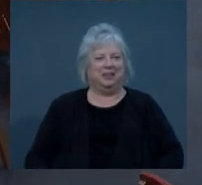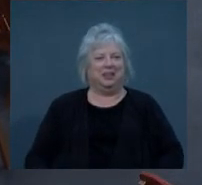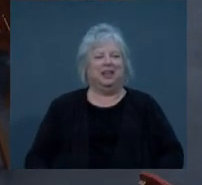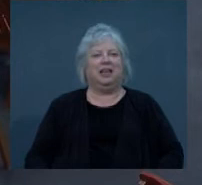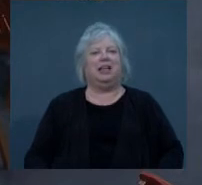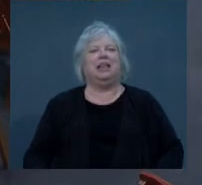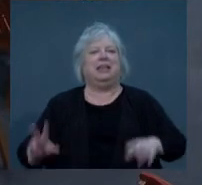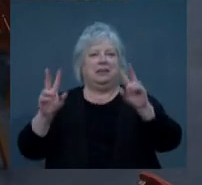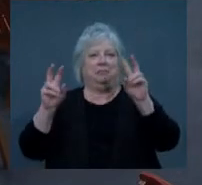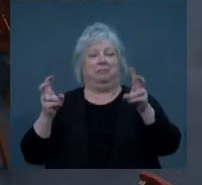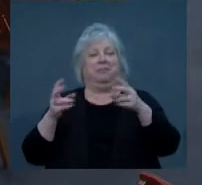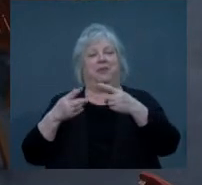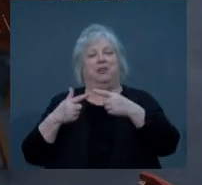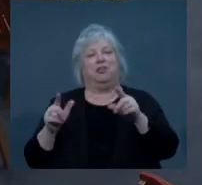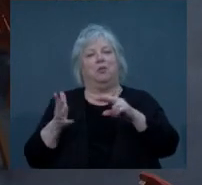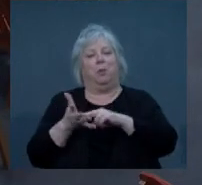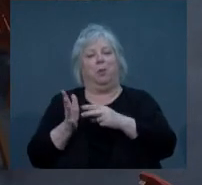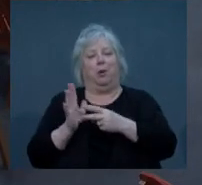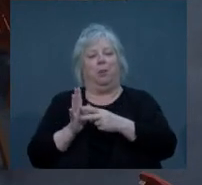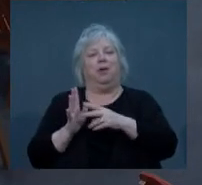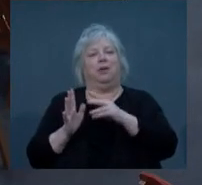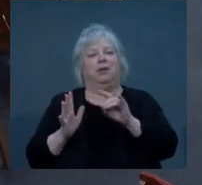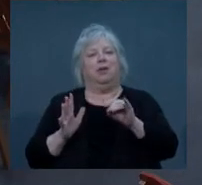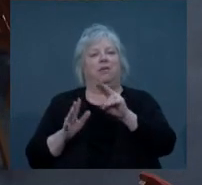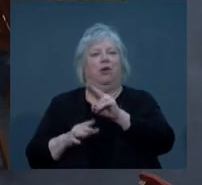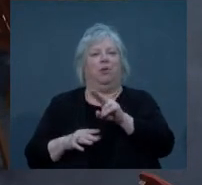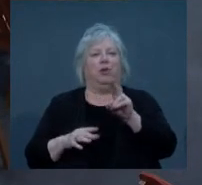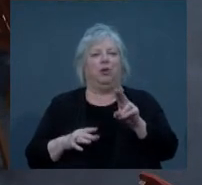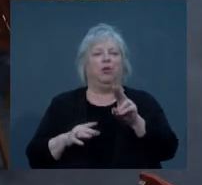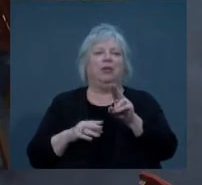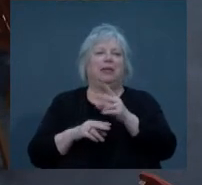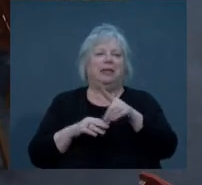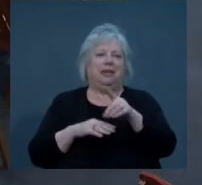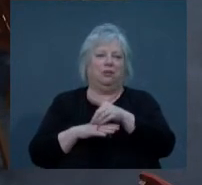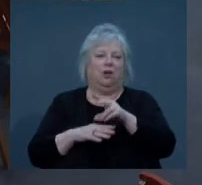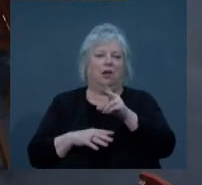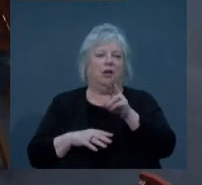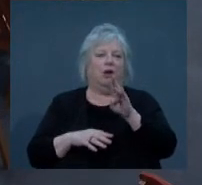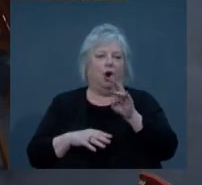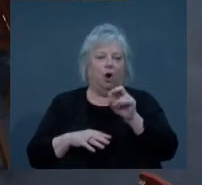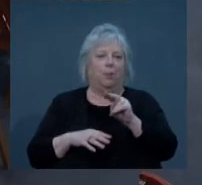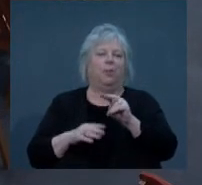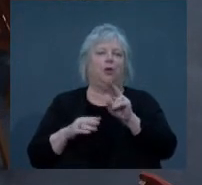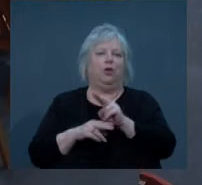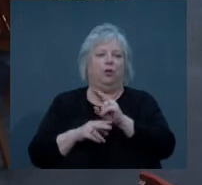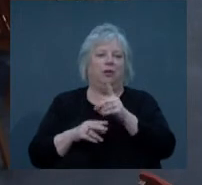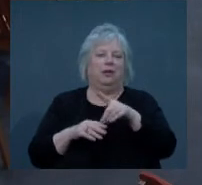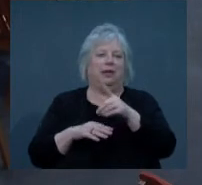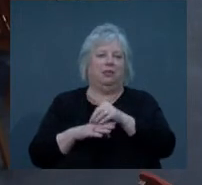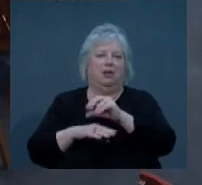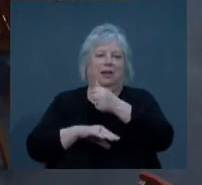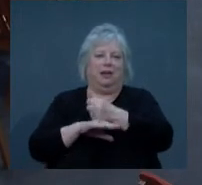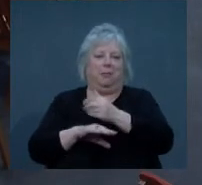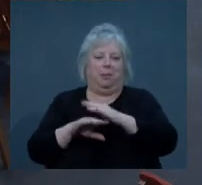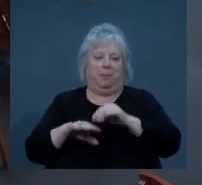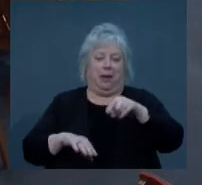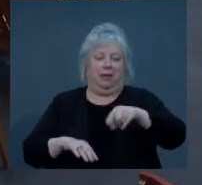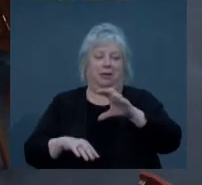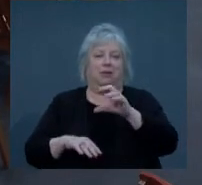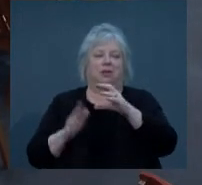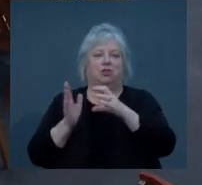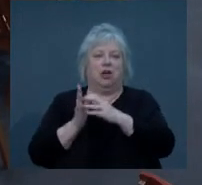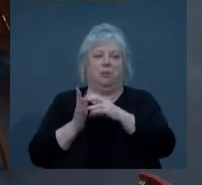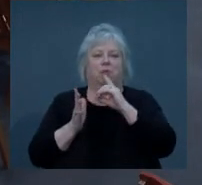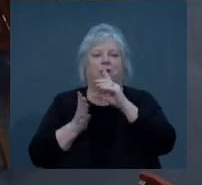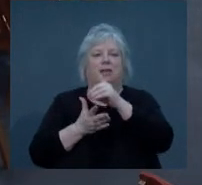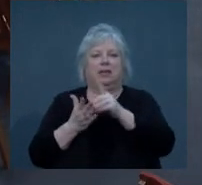It reads as, the general purpose and intent of the urban use district is, the urban use district established by this chapter is designed